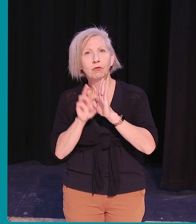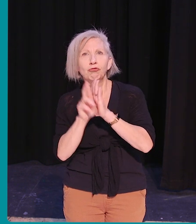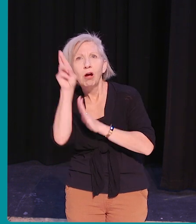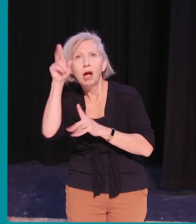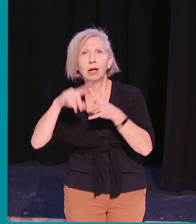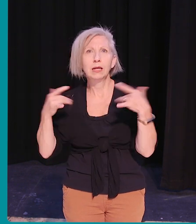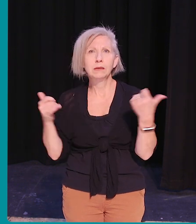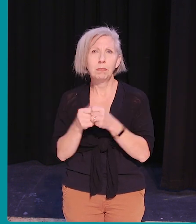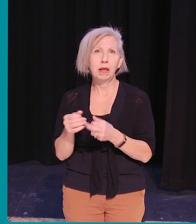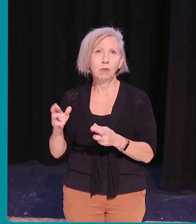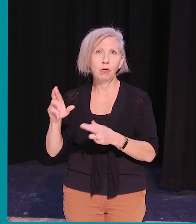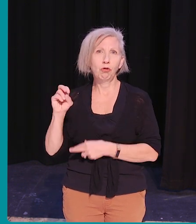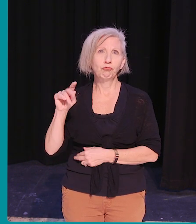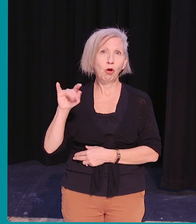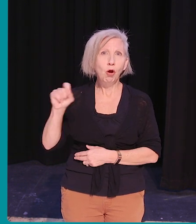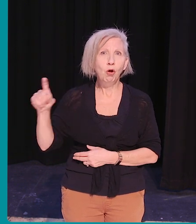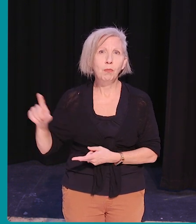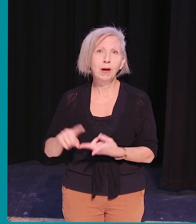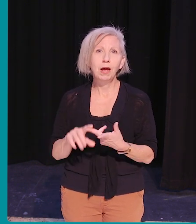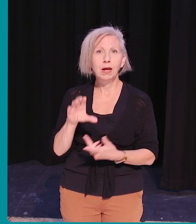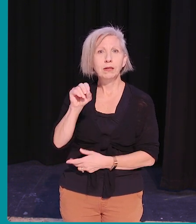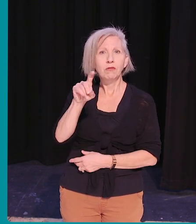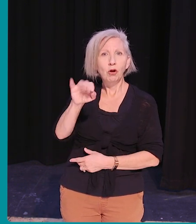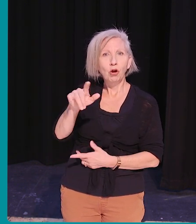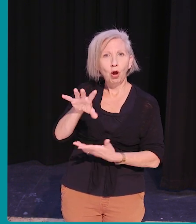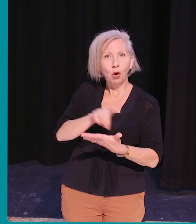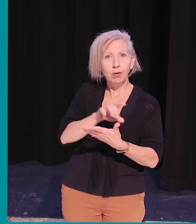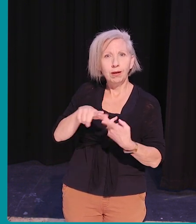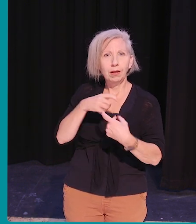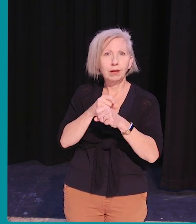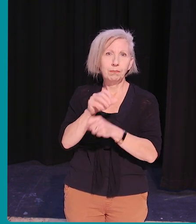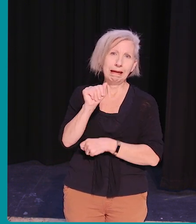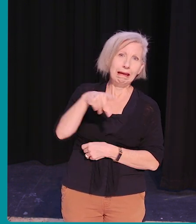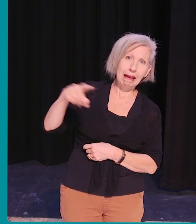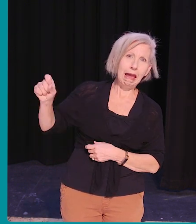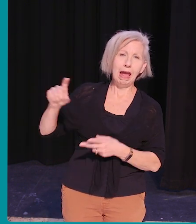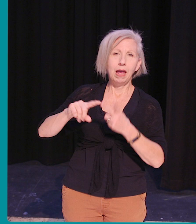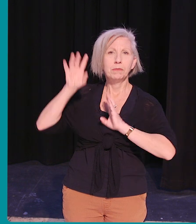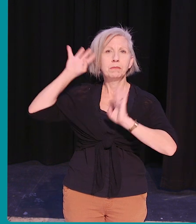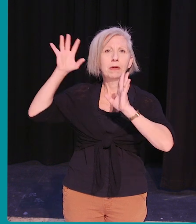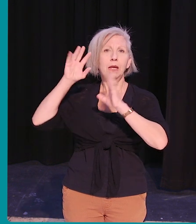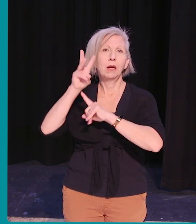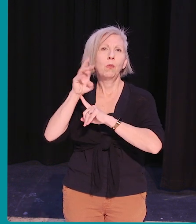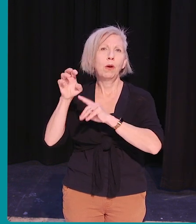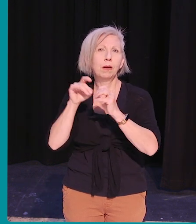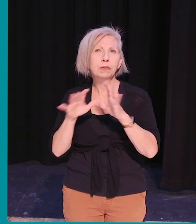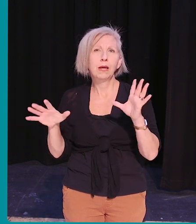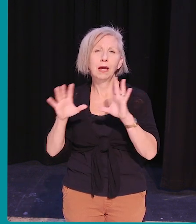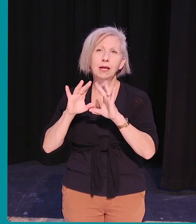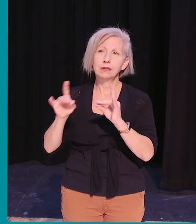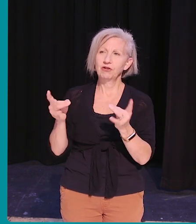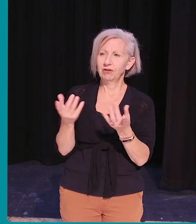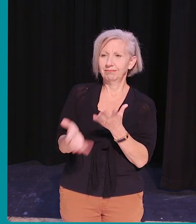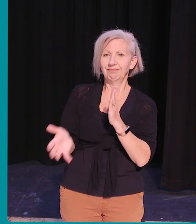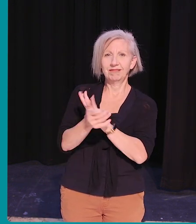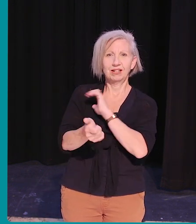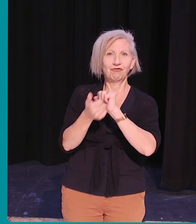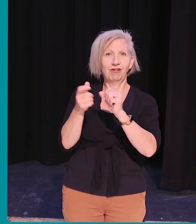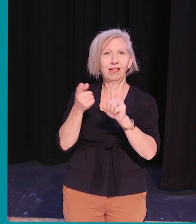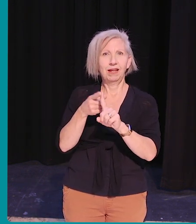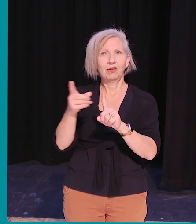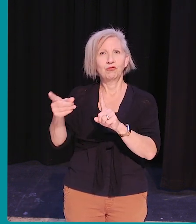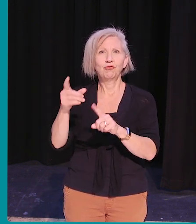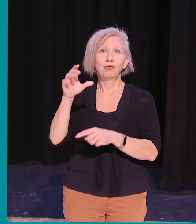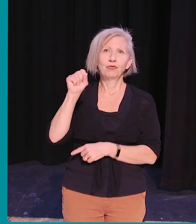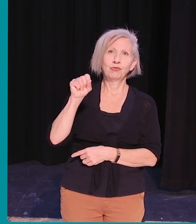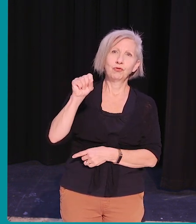robots, right? They're coding and designing apps and websites, they're learning multimedia skills and doing